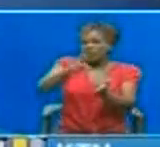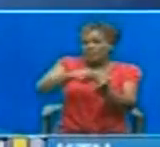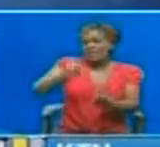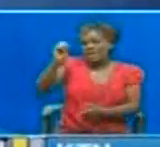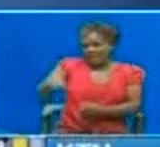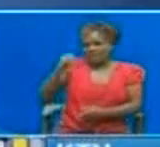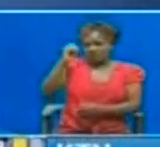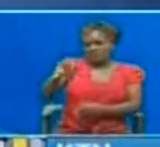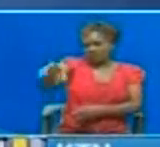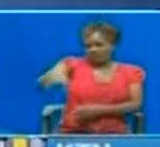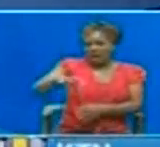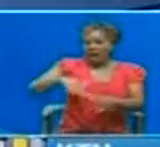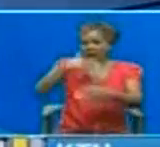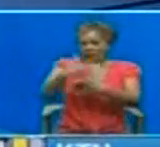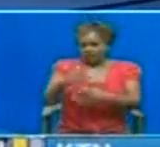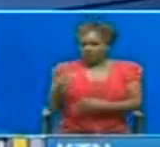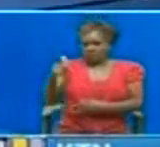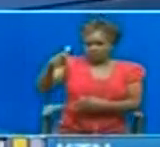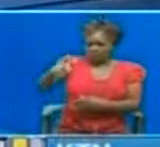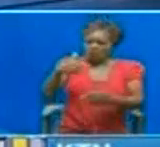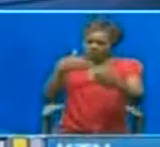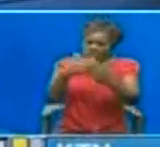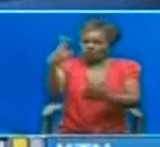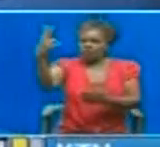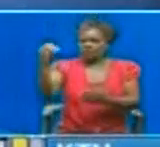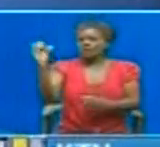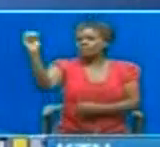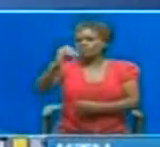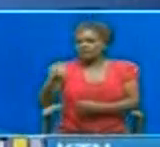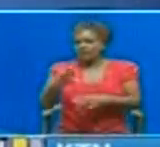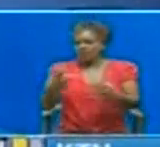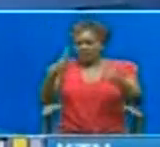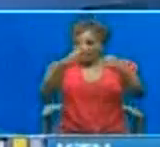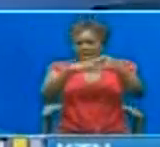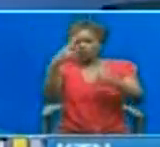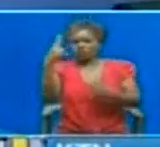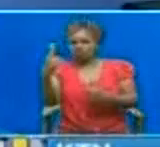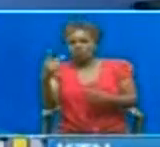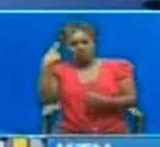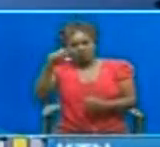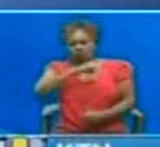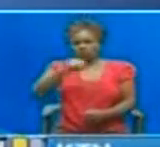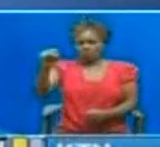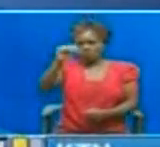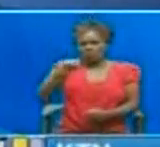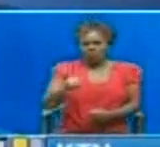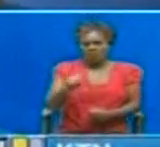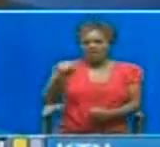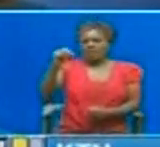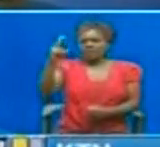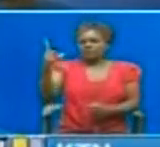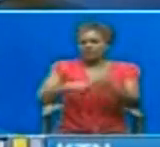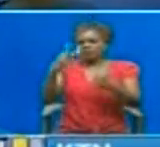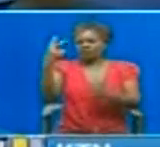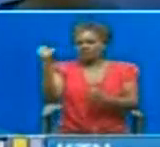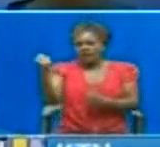prices, especially after pump prices dropped by nearly 20% to hit a record 92 shillings for super, 83 shillings for diesel,